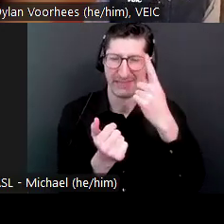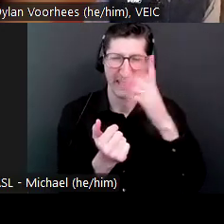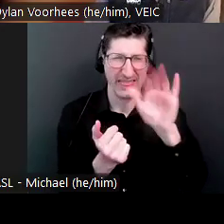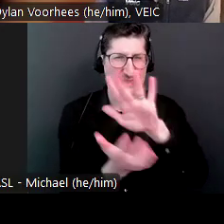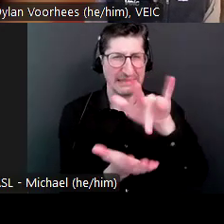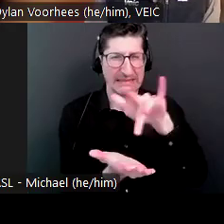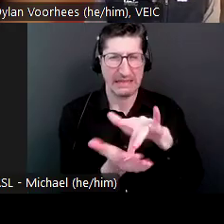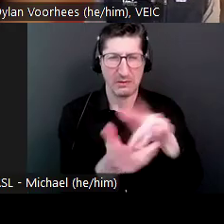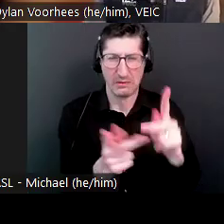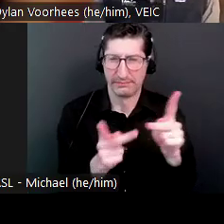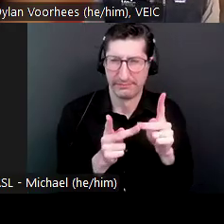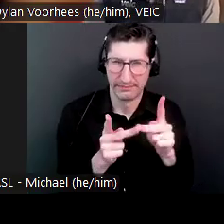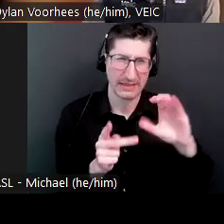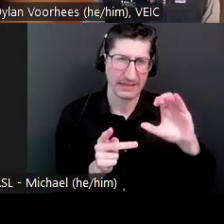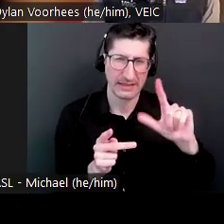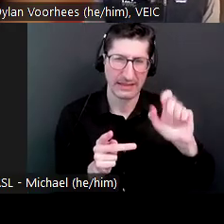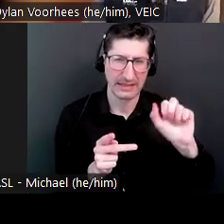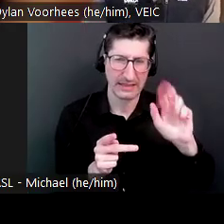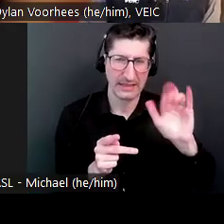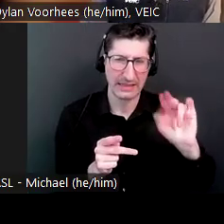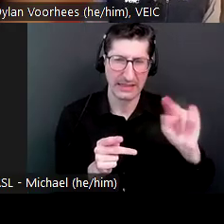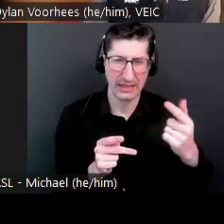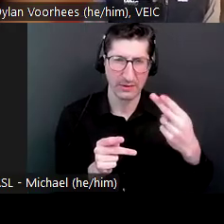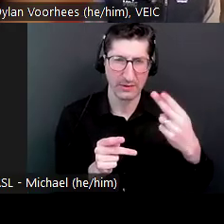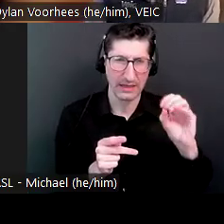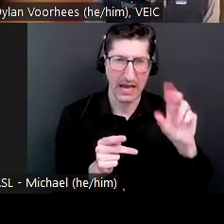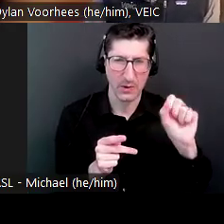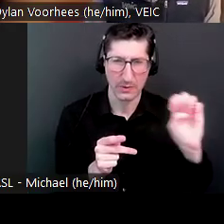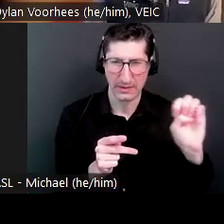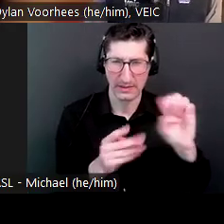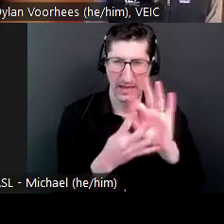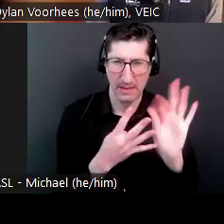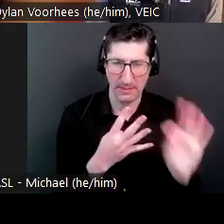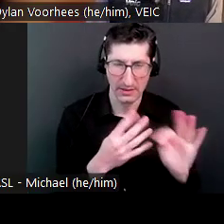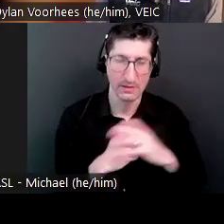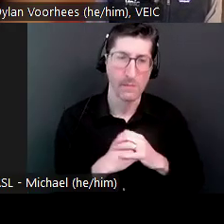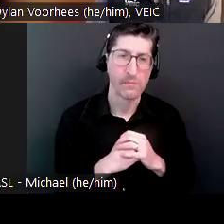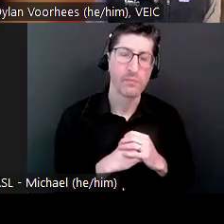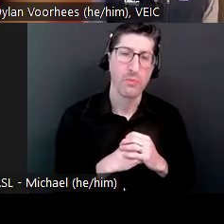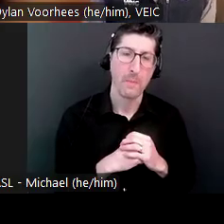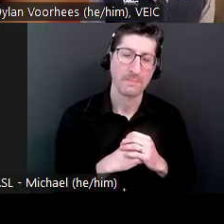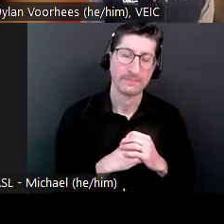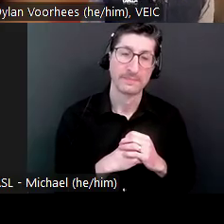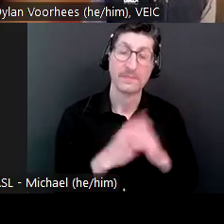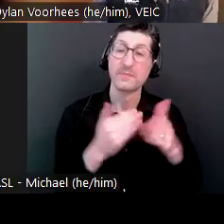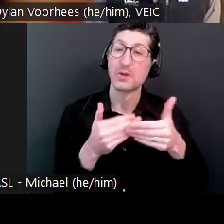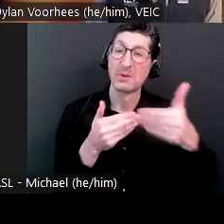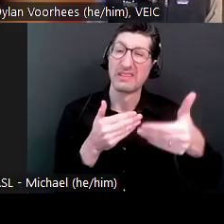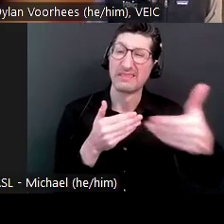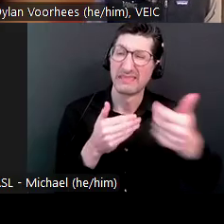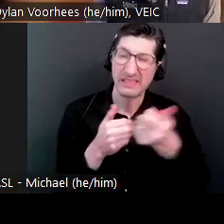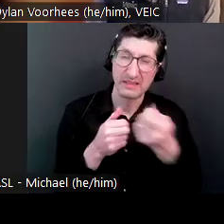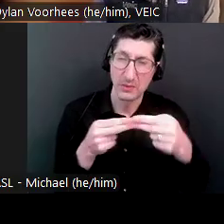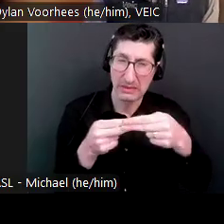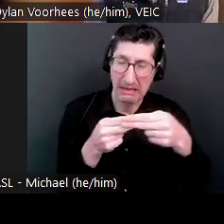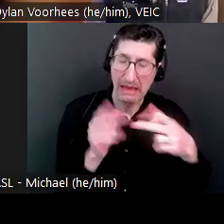clearinghouse options. And so in the following slides, there are 2 options